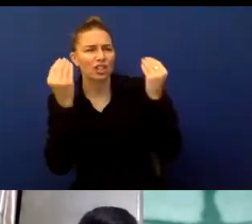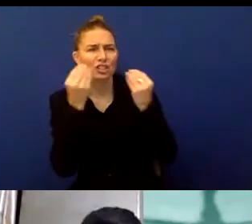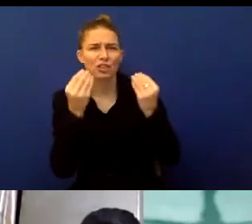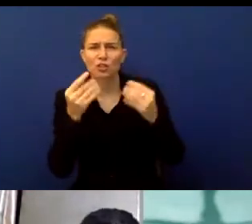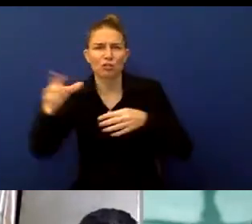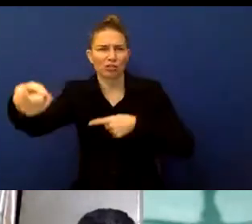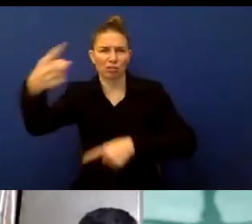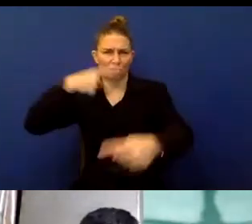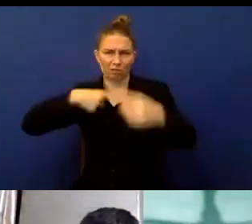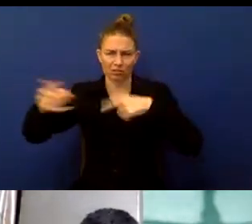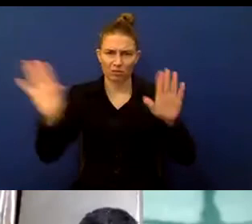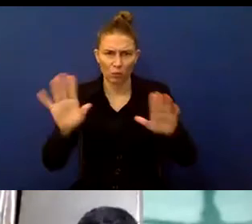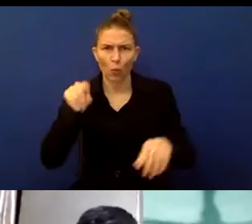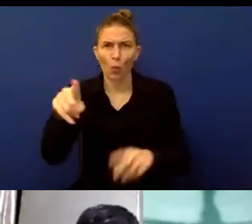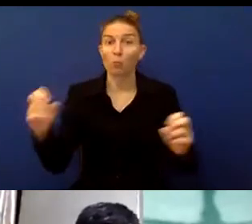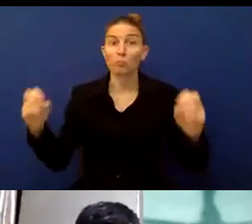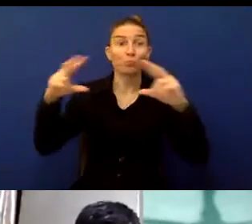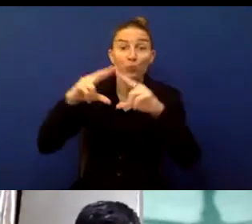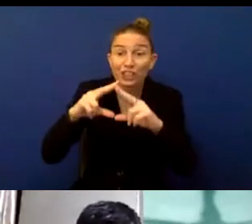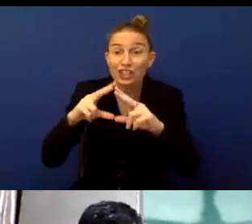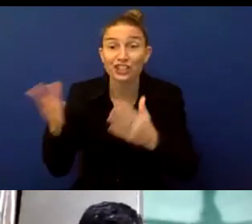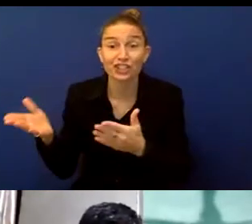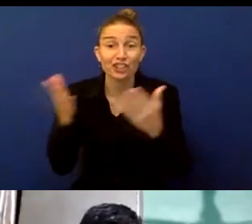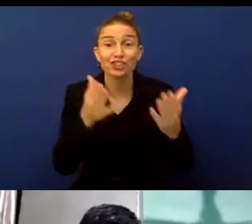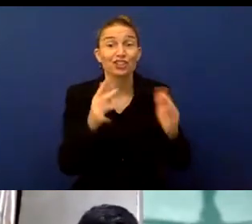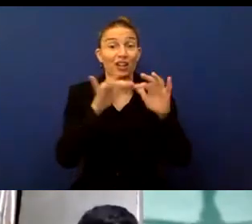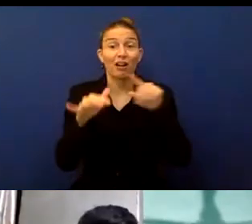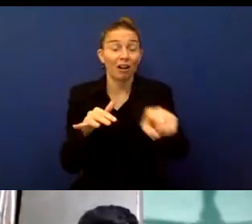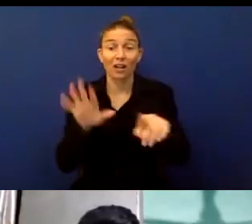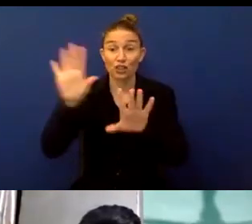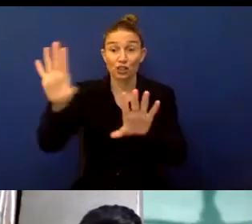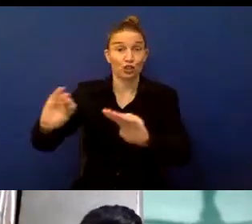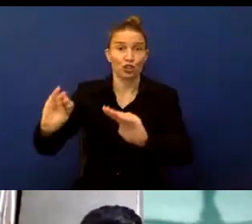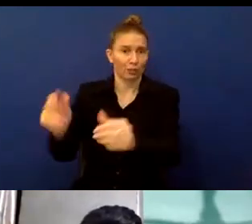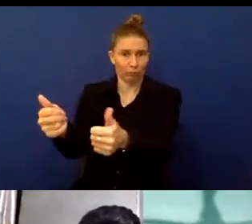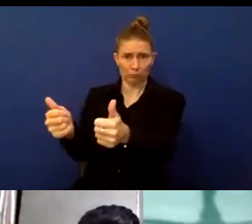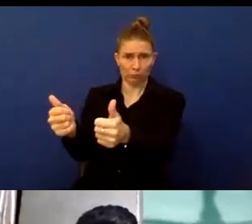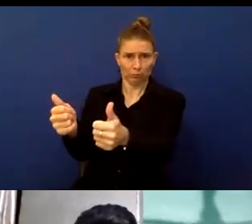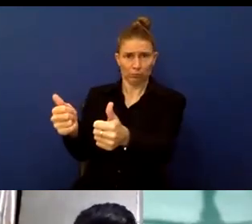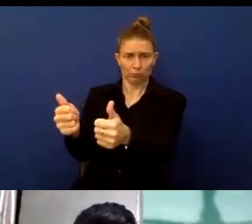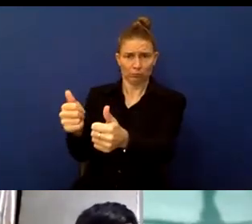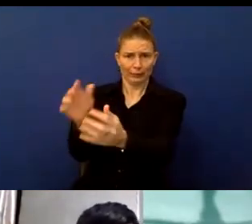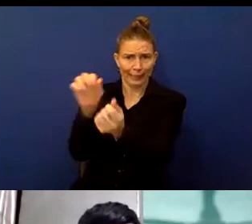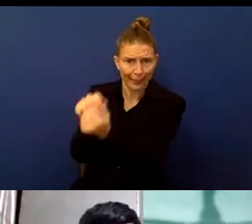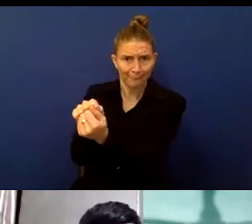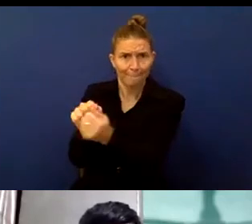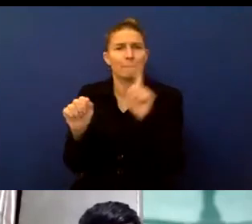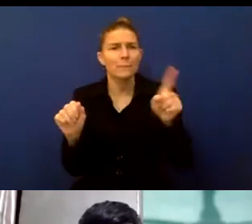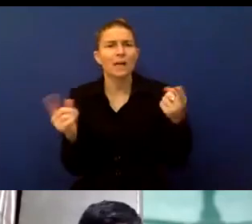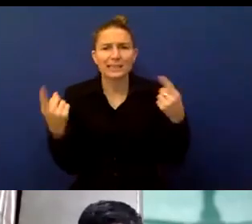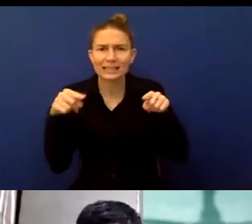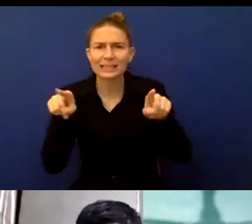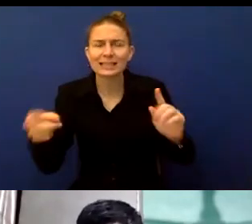our in-person trainings, which have extreme value. But this is something which will also exist along with that.